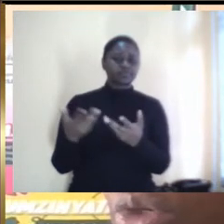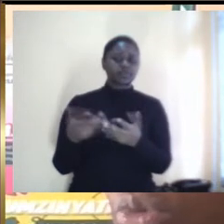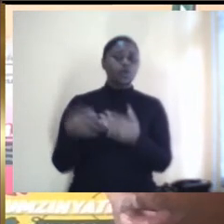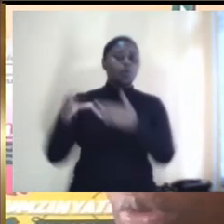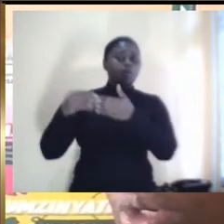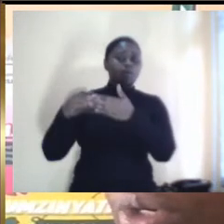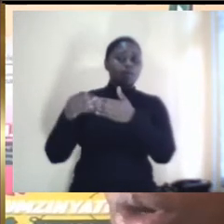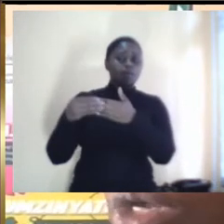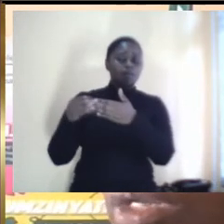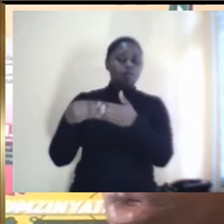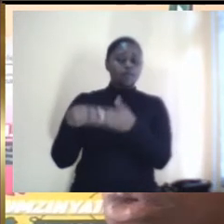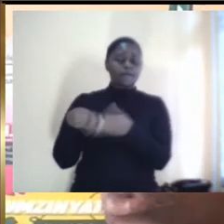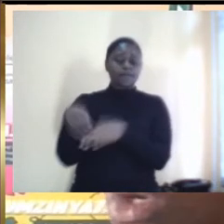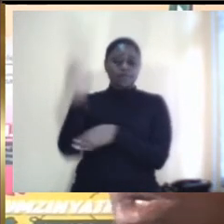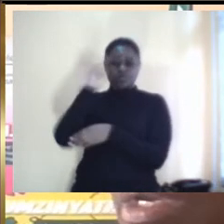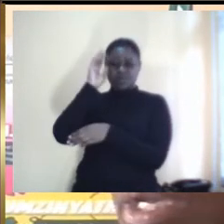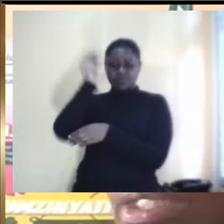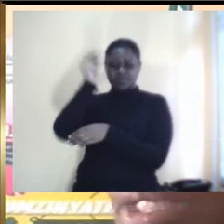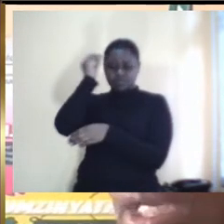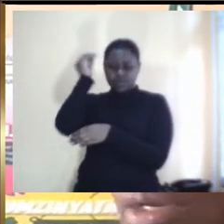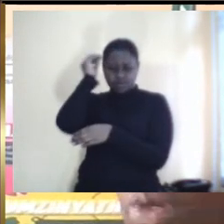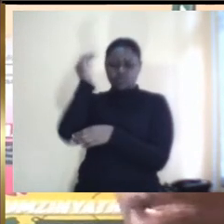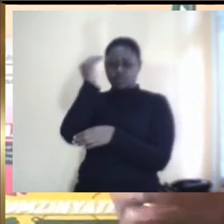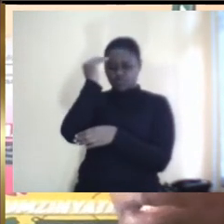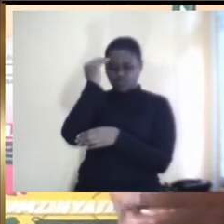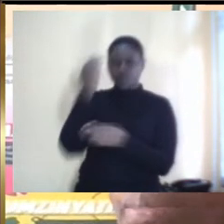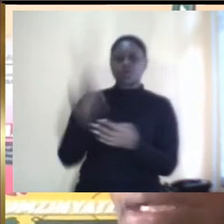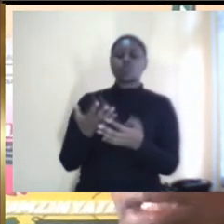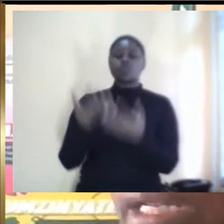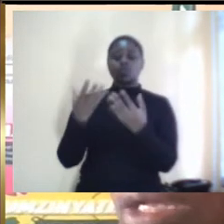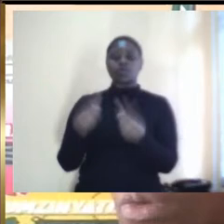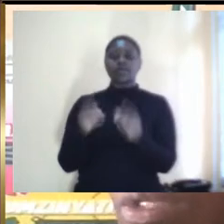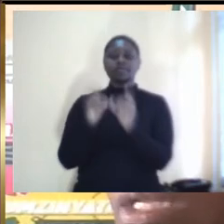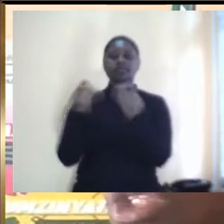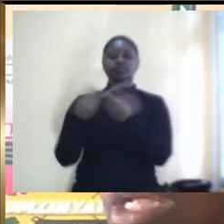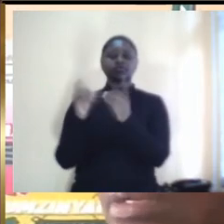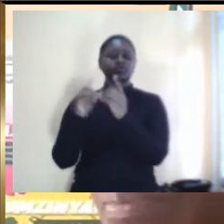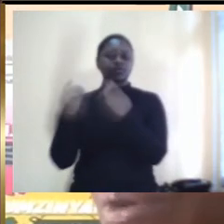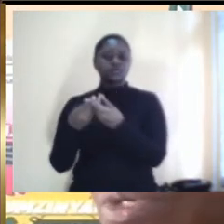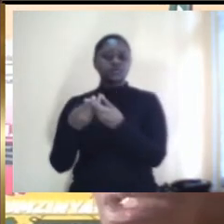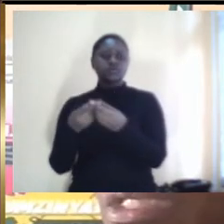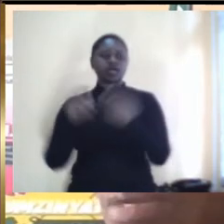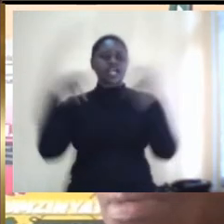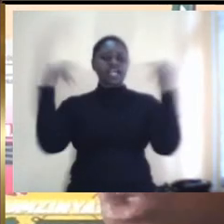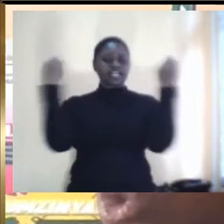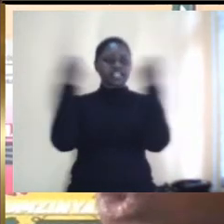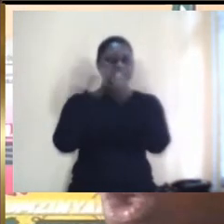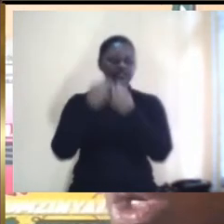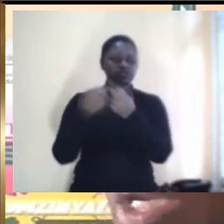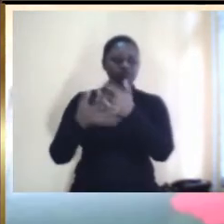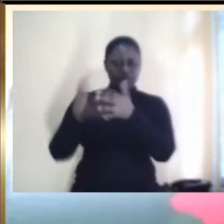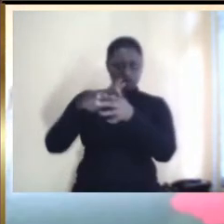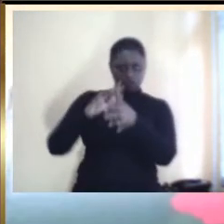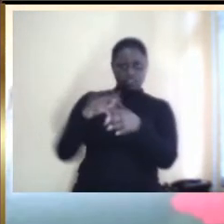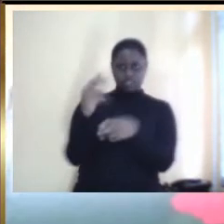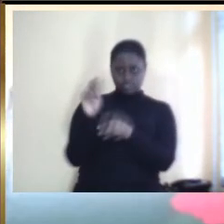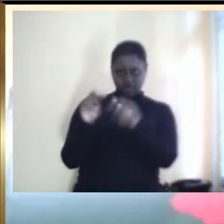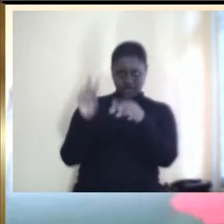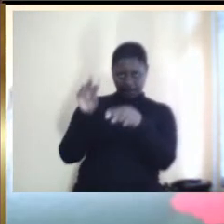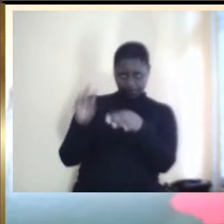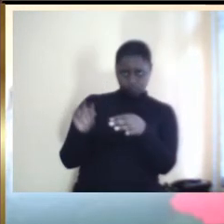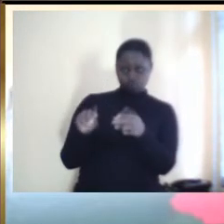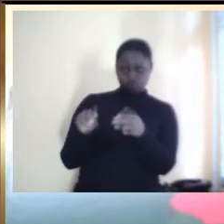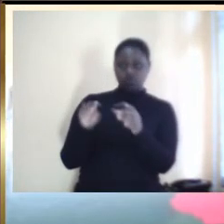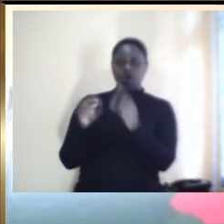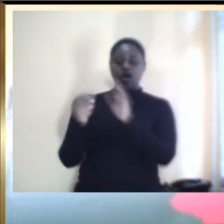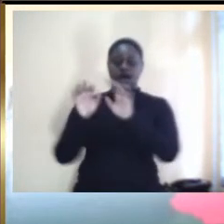members will recall and know. And we had the department, in line with the national priority number 2, education,